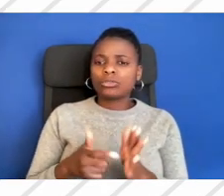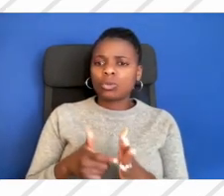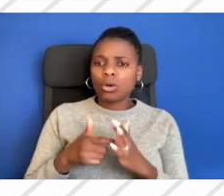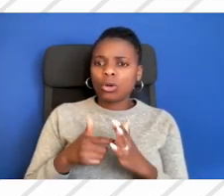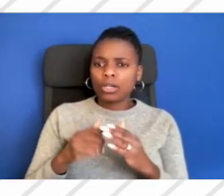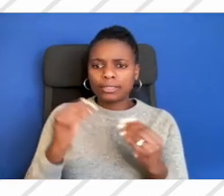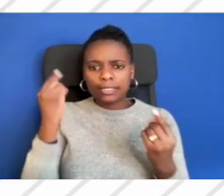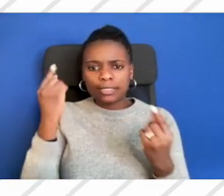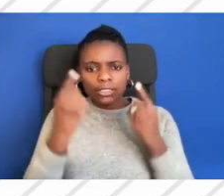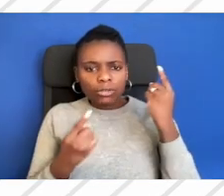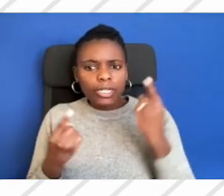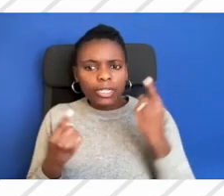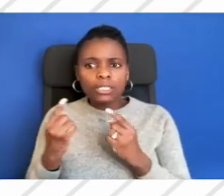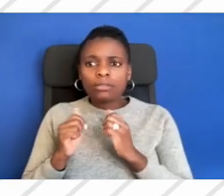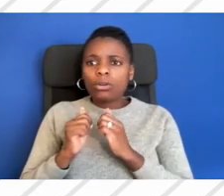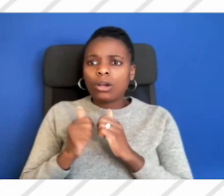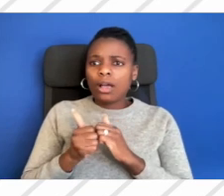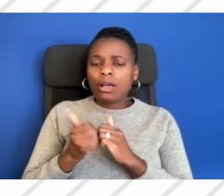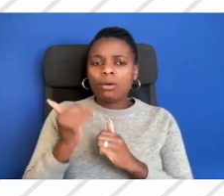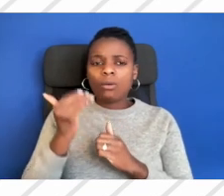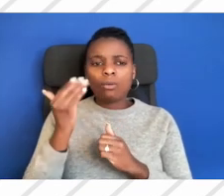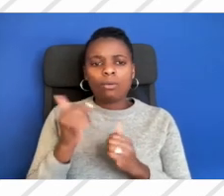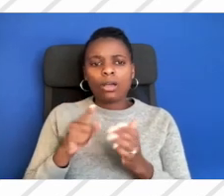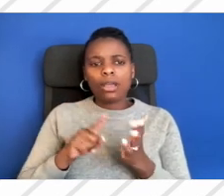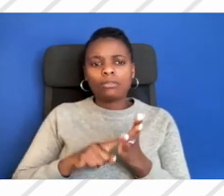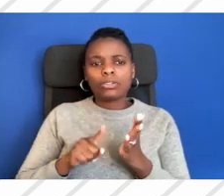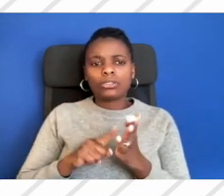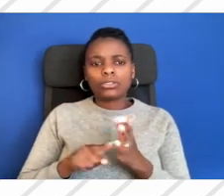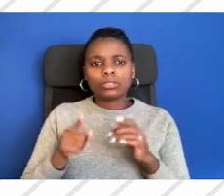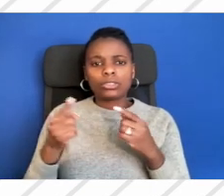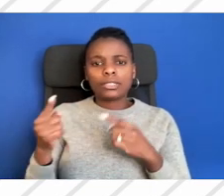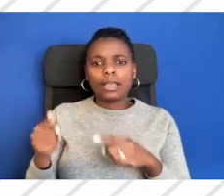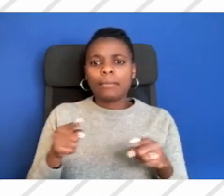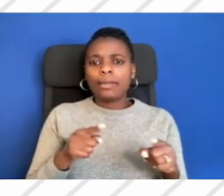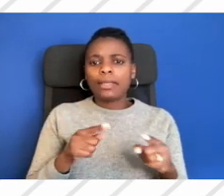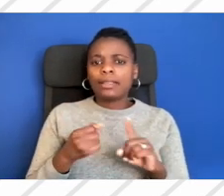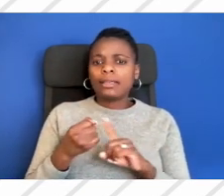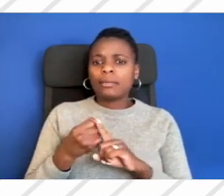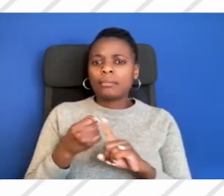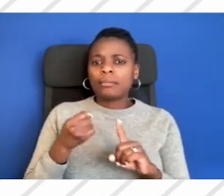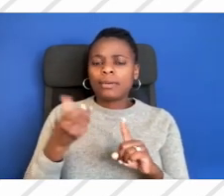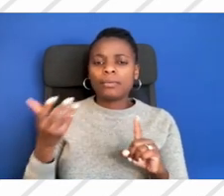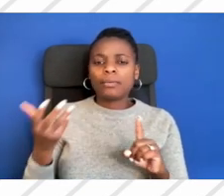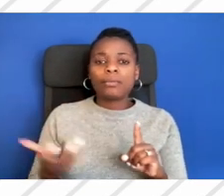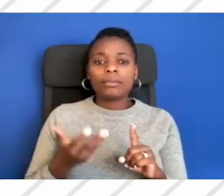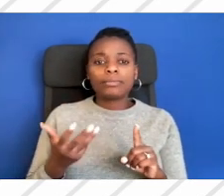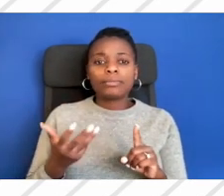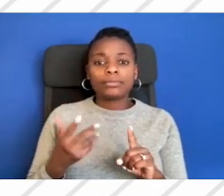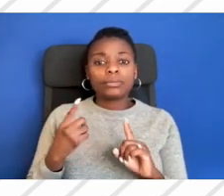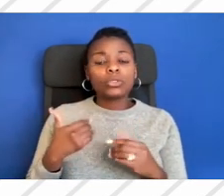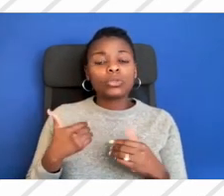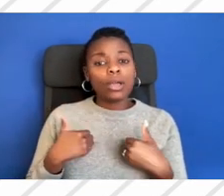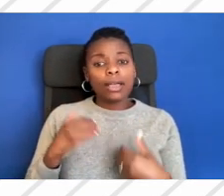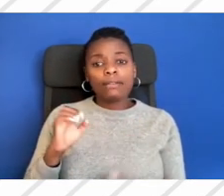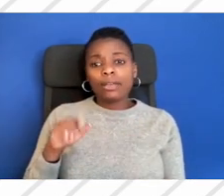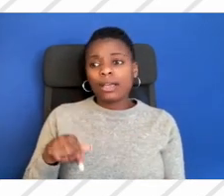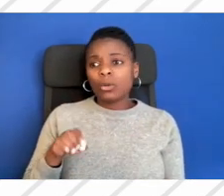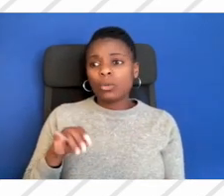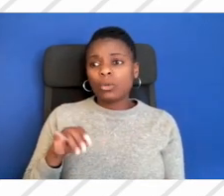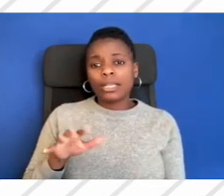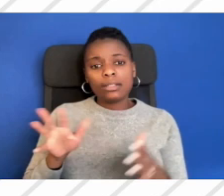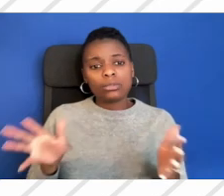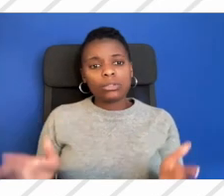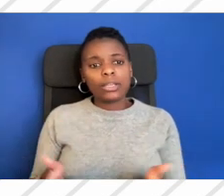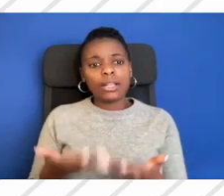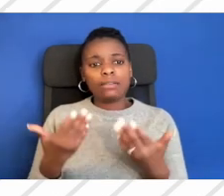is conducted and the impacts it has. So to create equity and elevate young people through research, we need